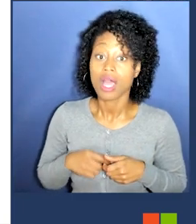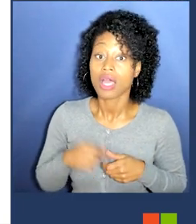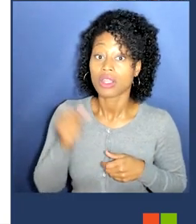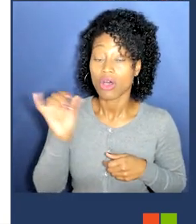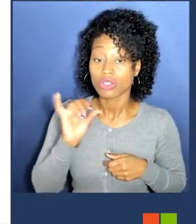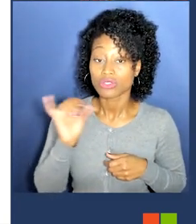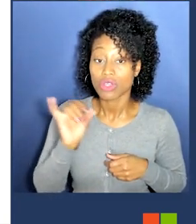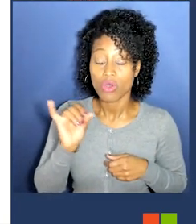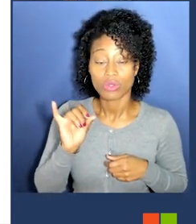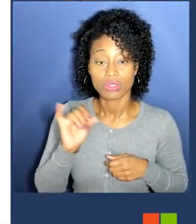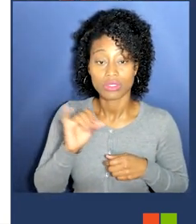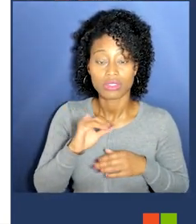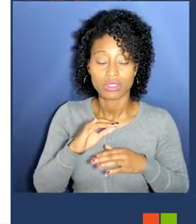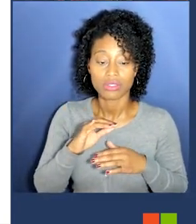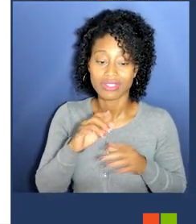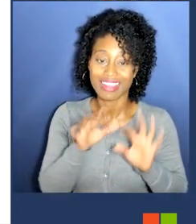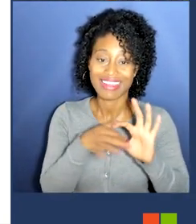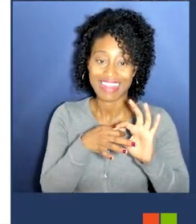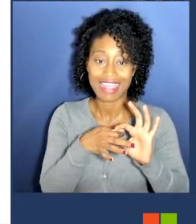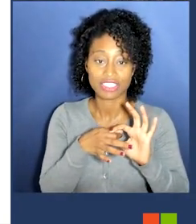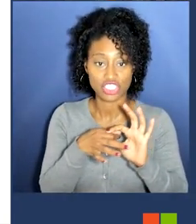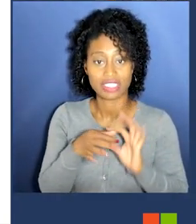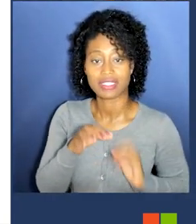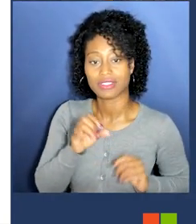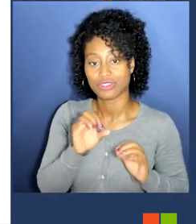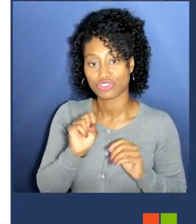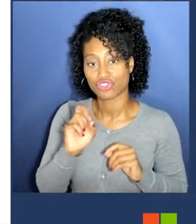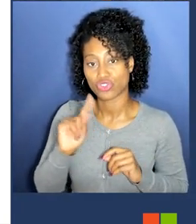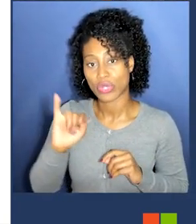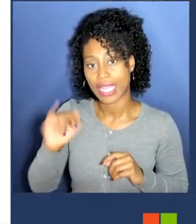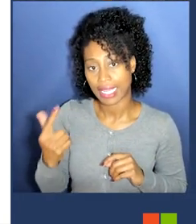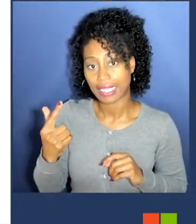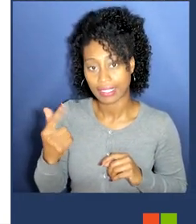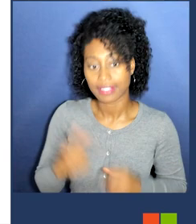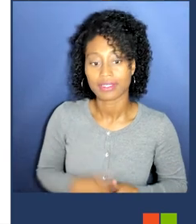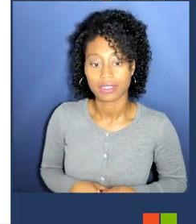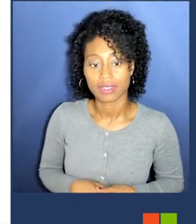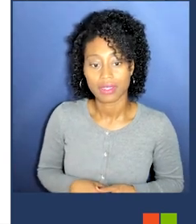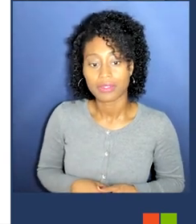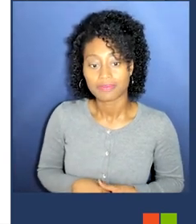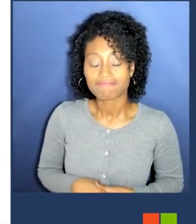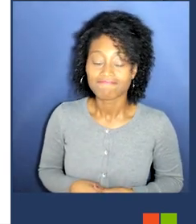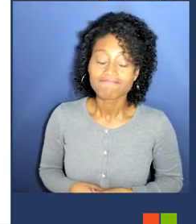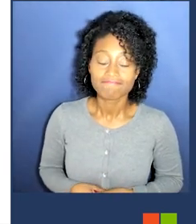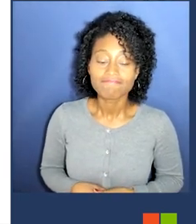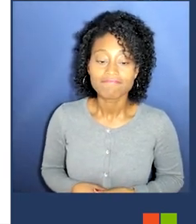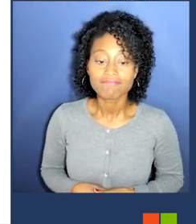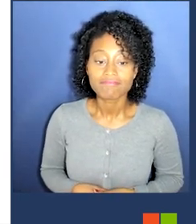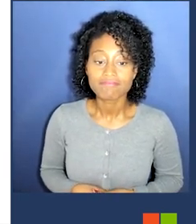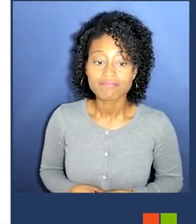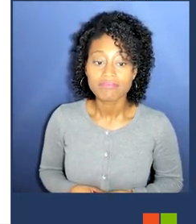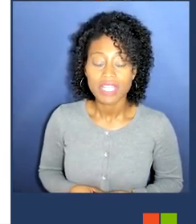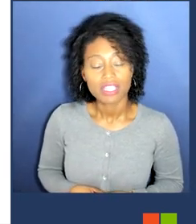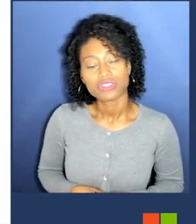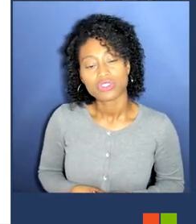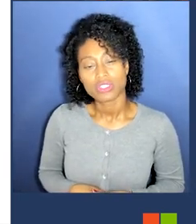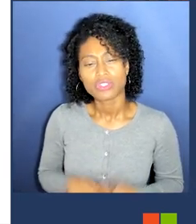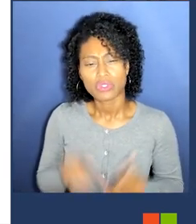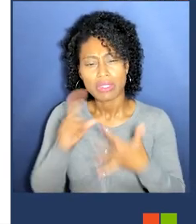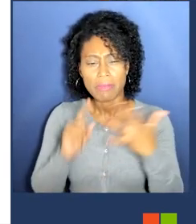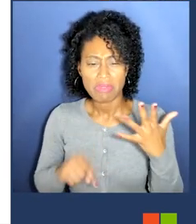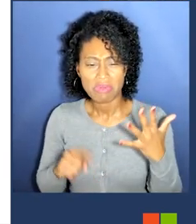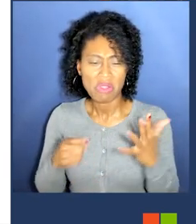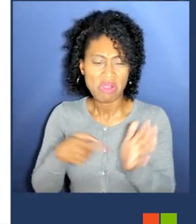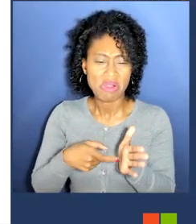credentials are being needed. To, as I